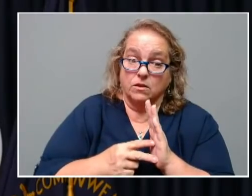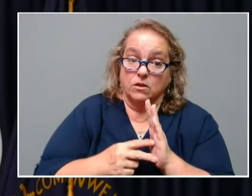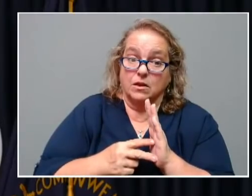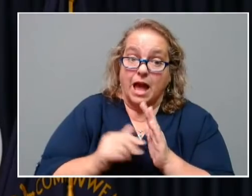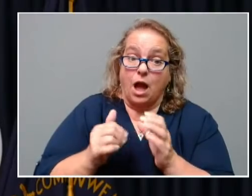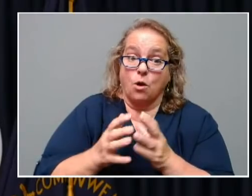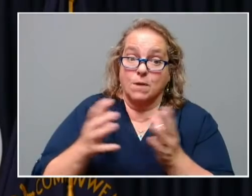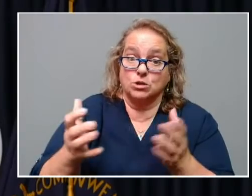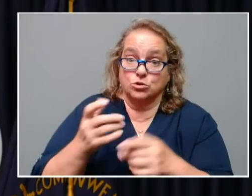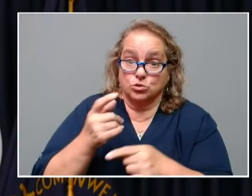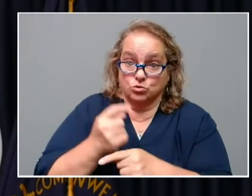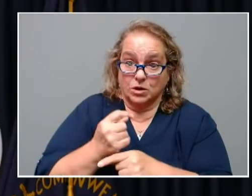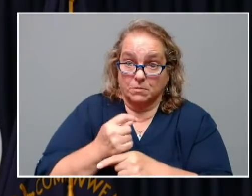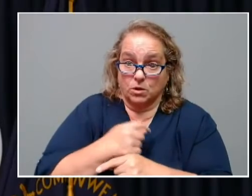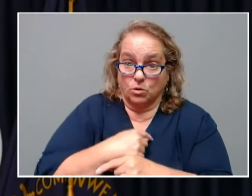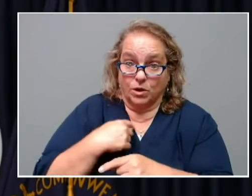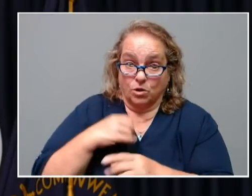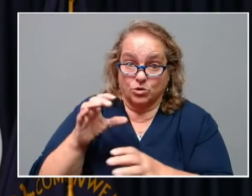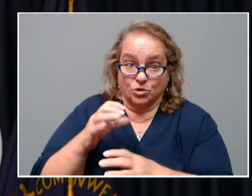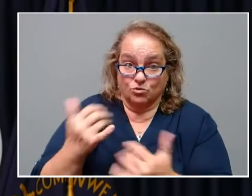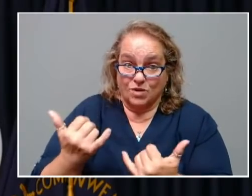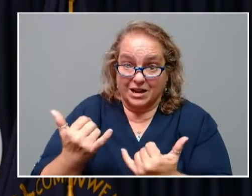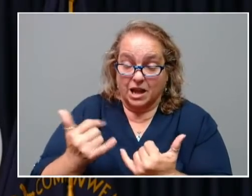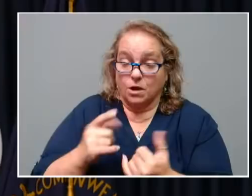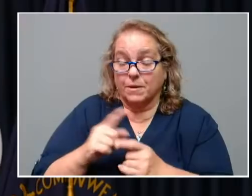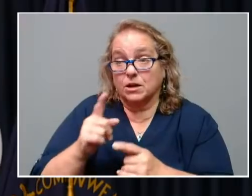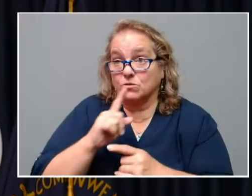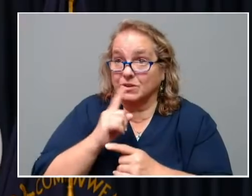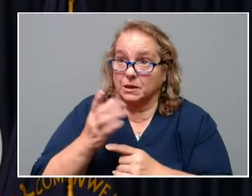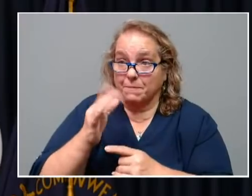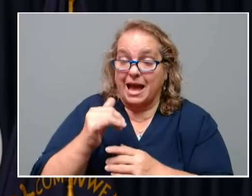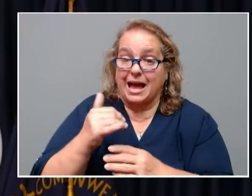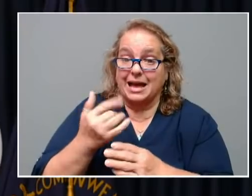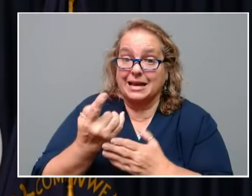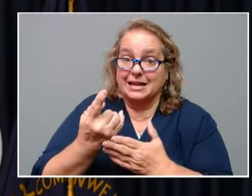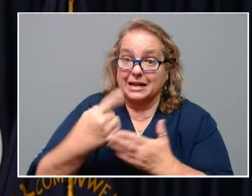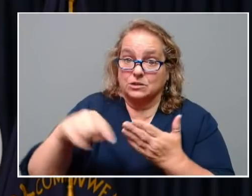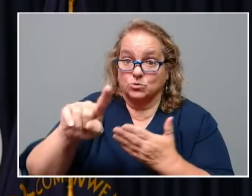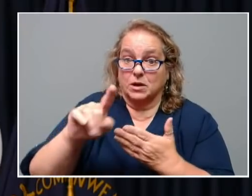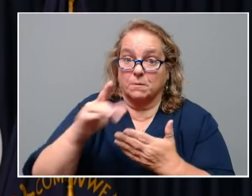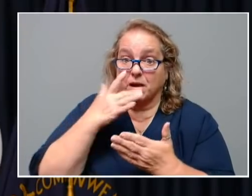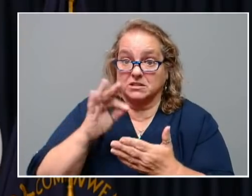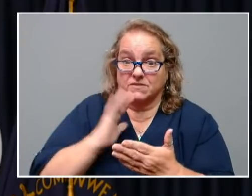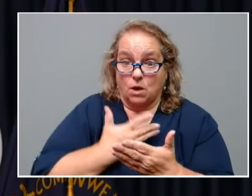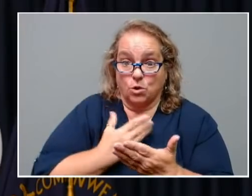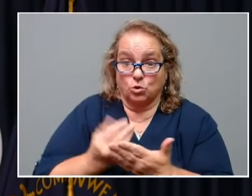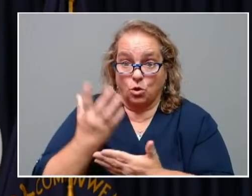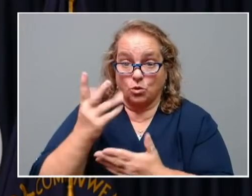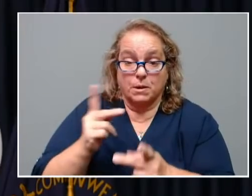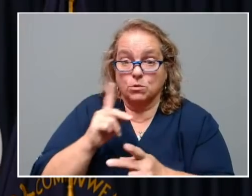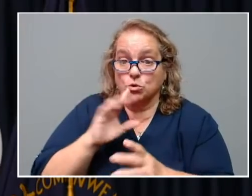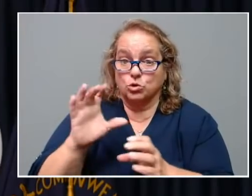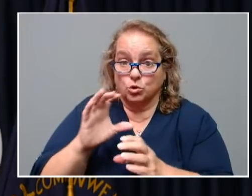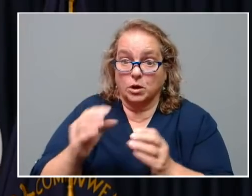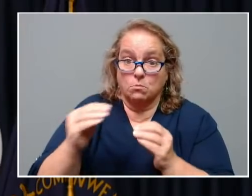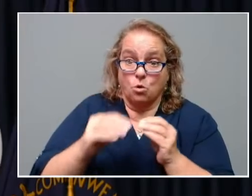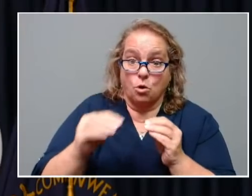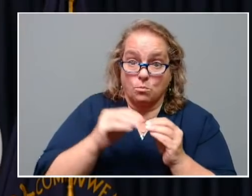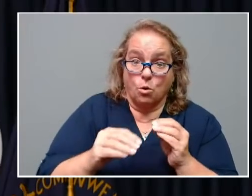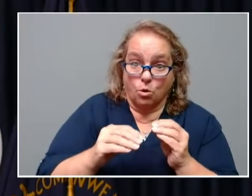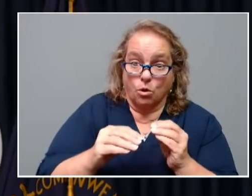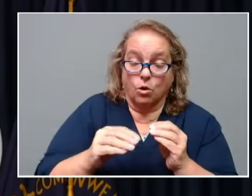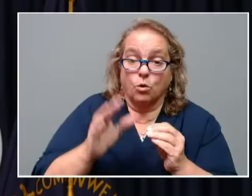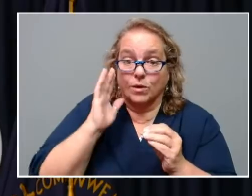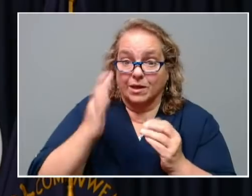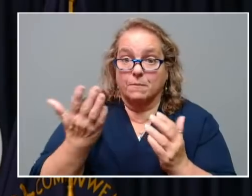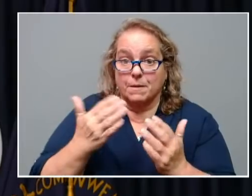doing really right now, but certainly by next week, given our growth, because folks are doing more and more of them, is probably going to reach the full supply